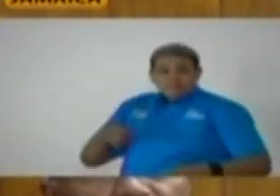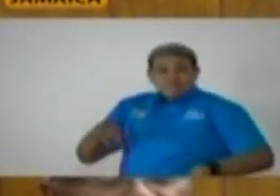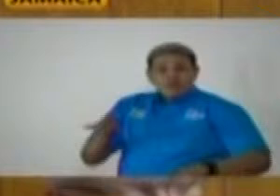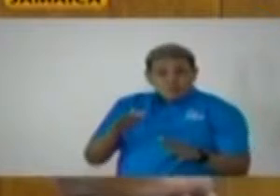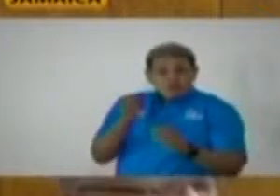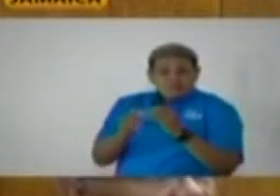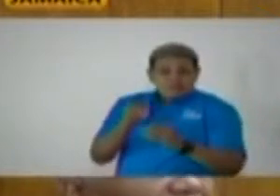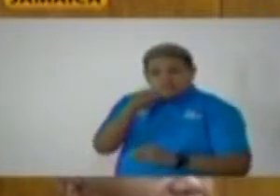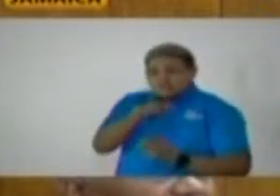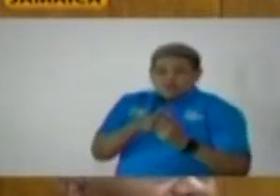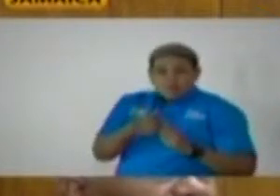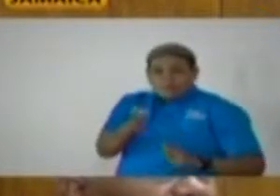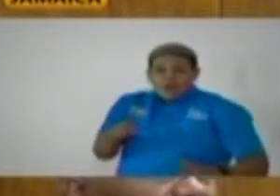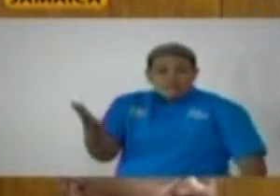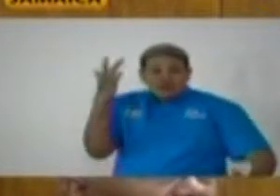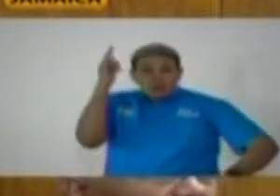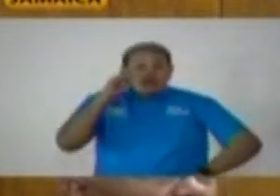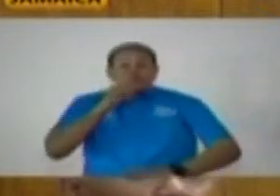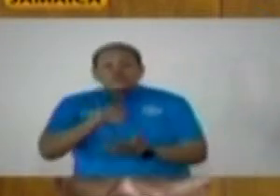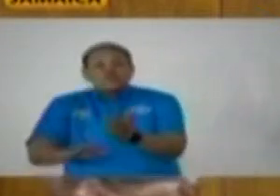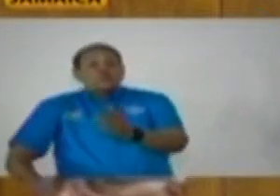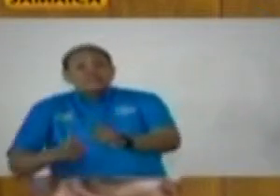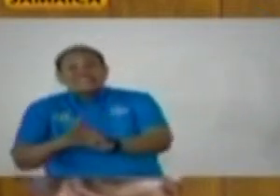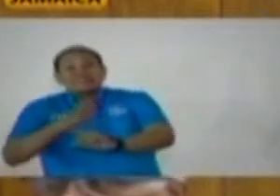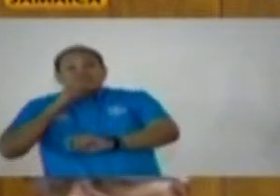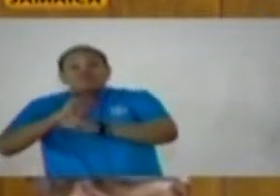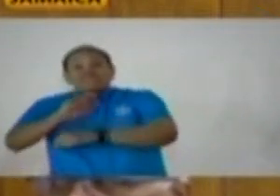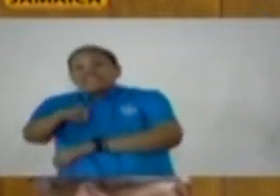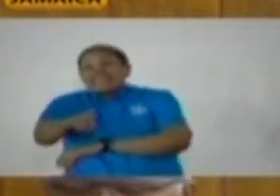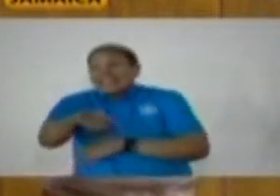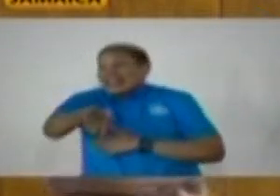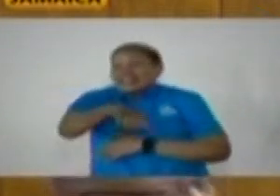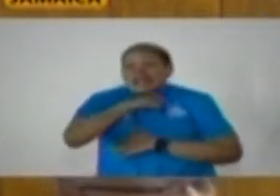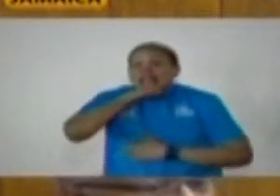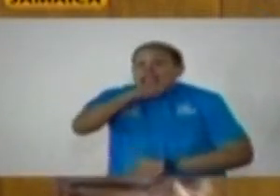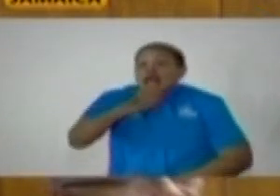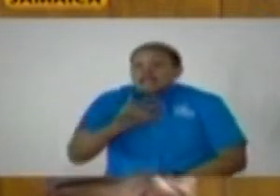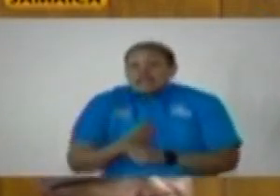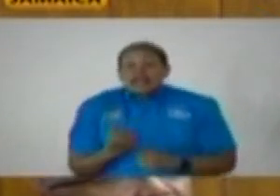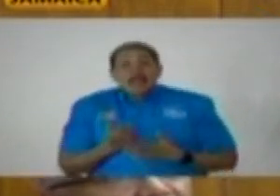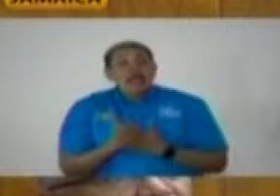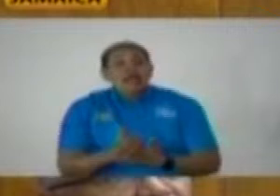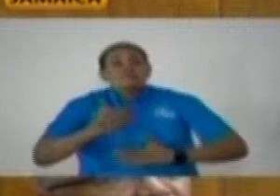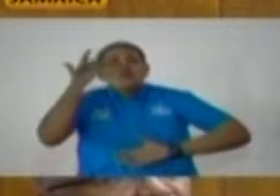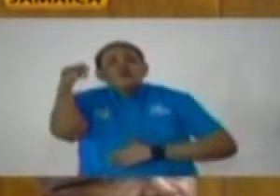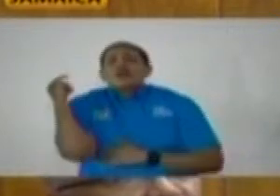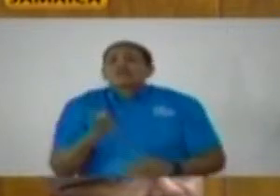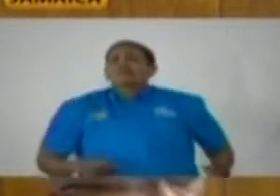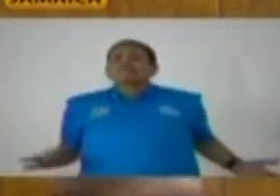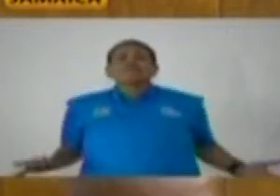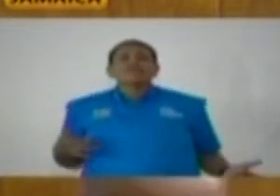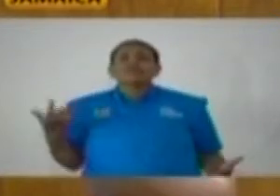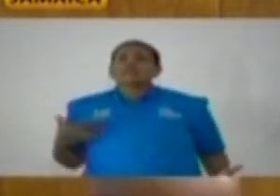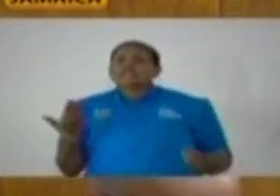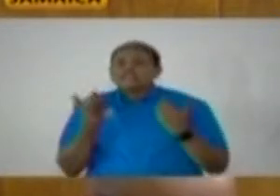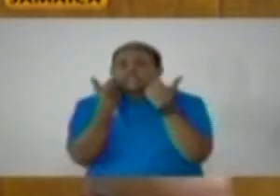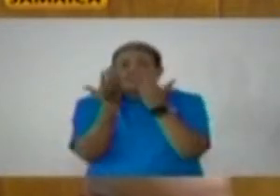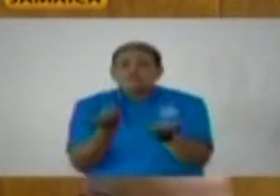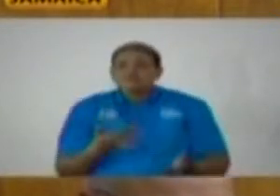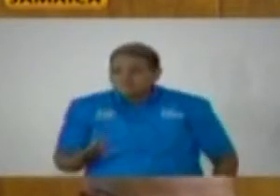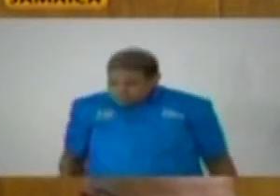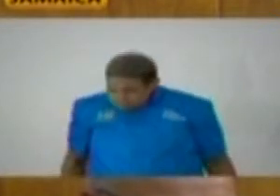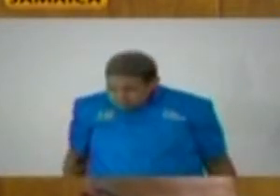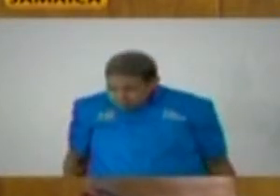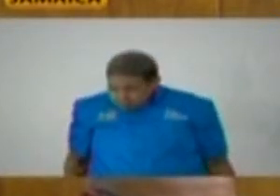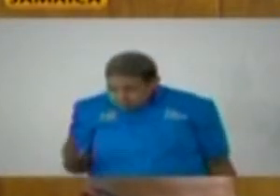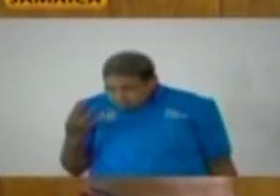fix this problem. Because the students are in need and they are not getting the help. because they feel shame and embarrassed